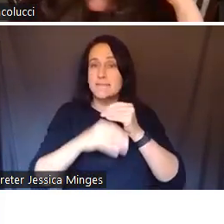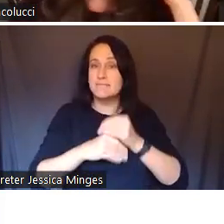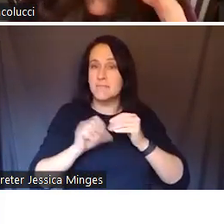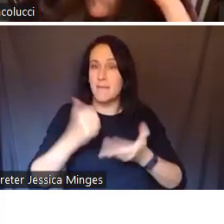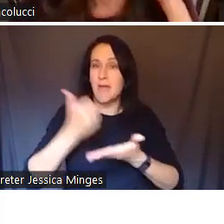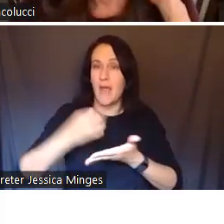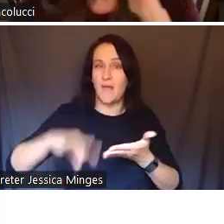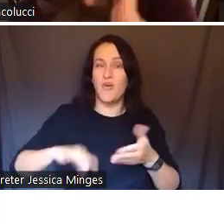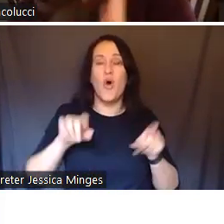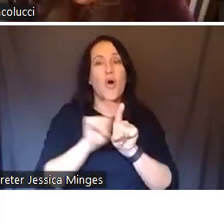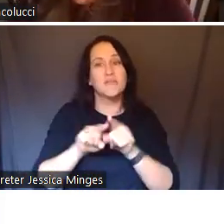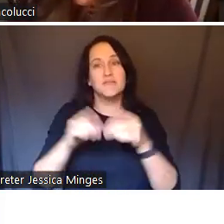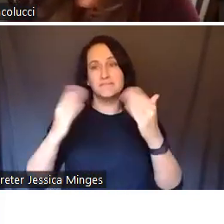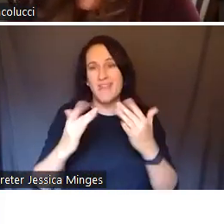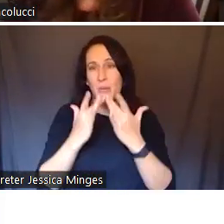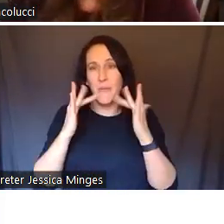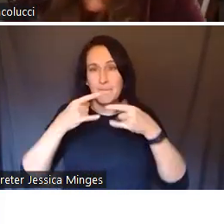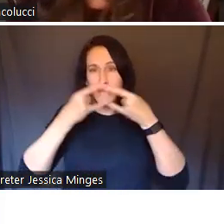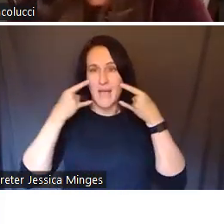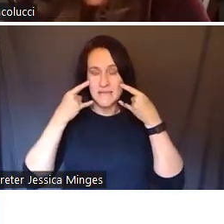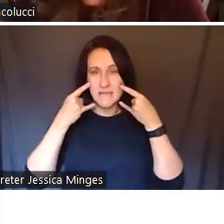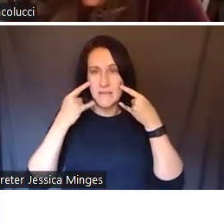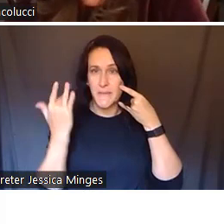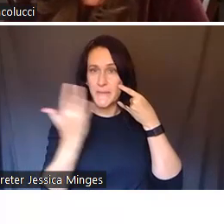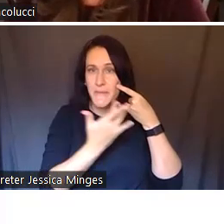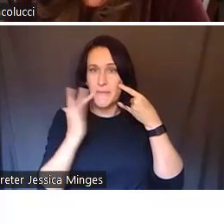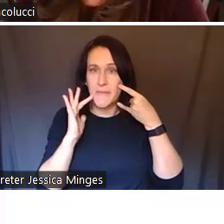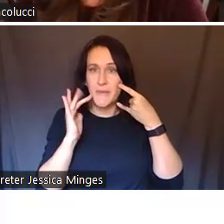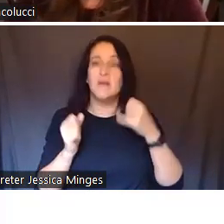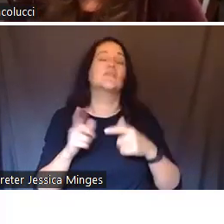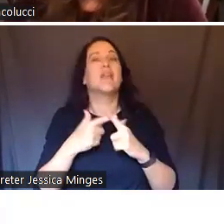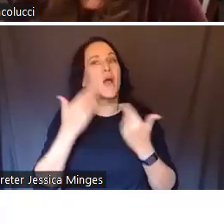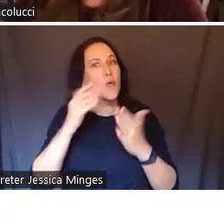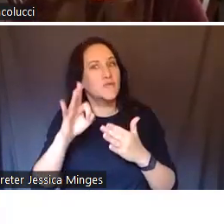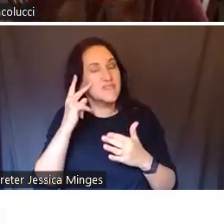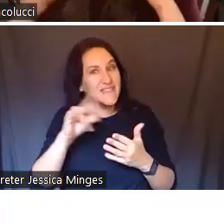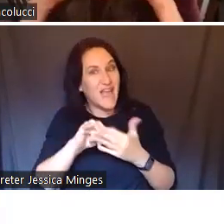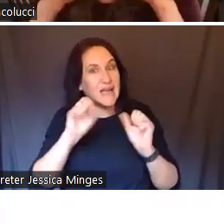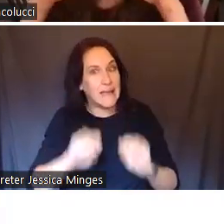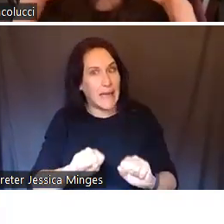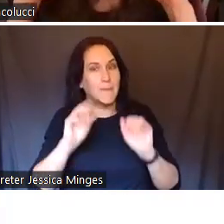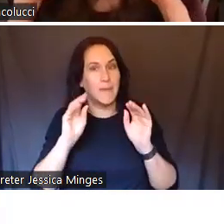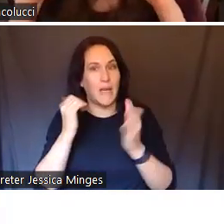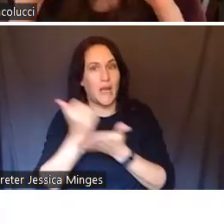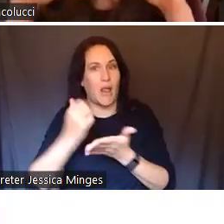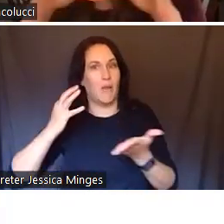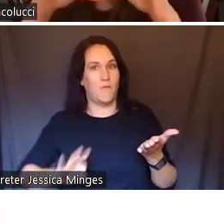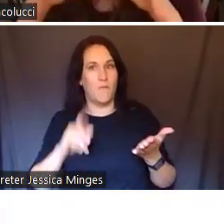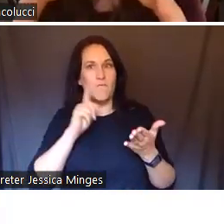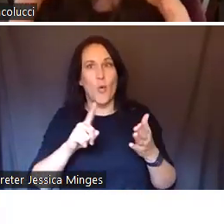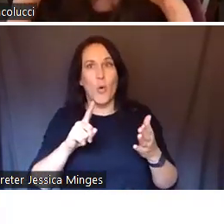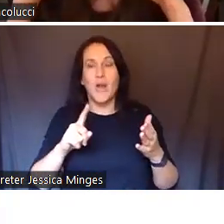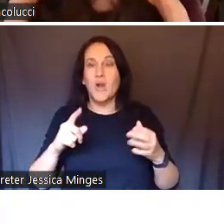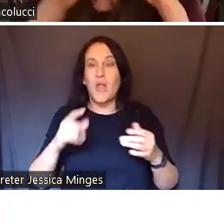clear masks. I don't know how many of you have seen them. They can be very helpful. In the surgical